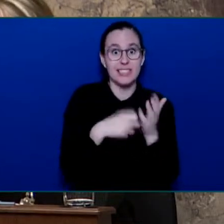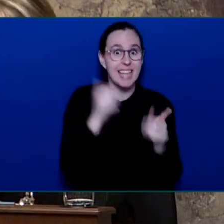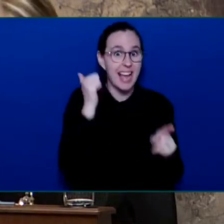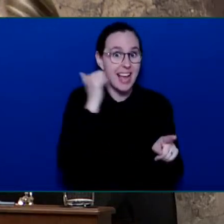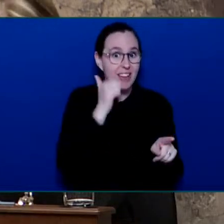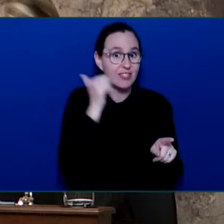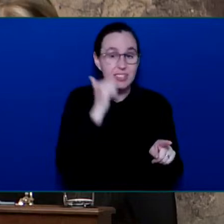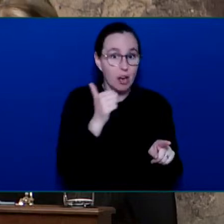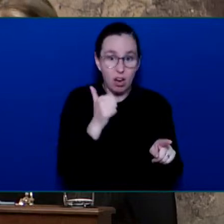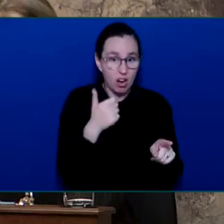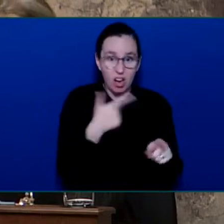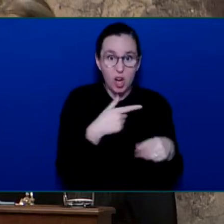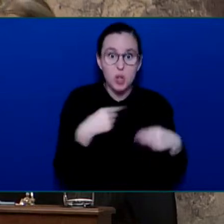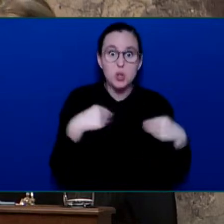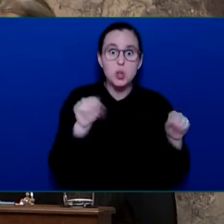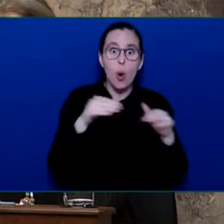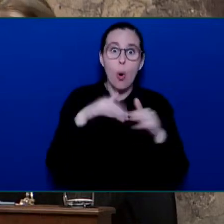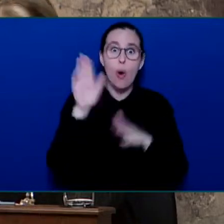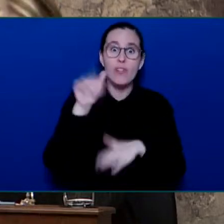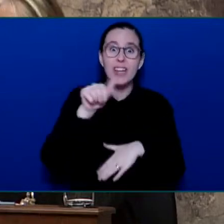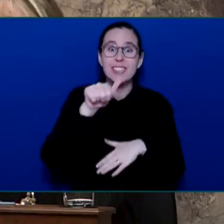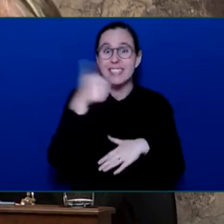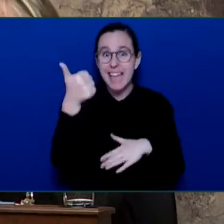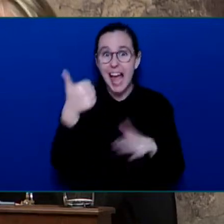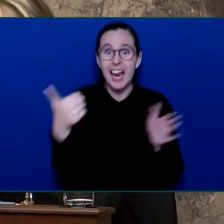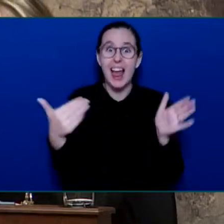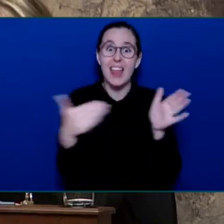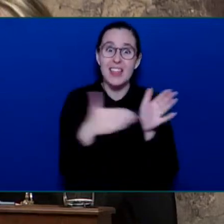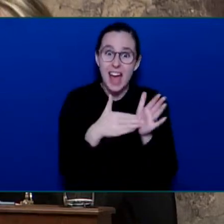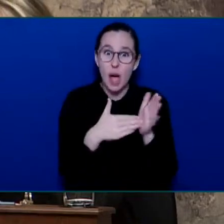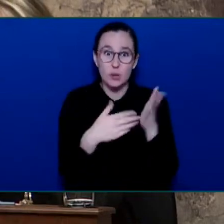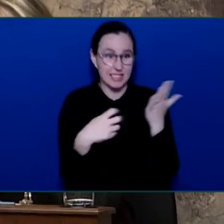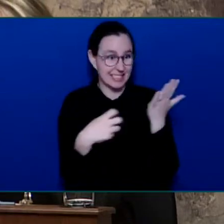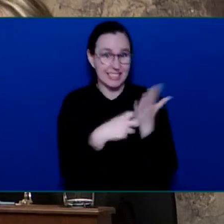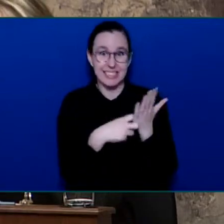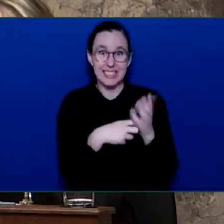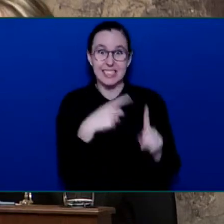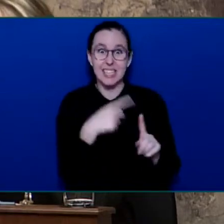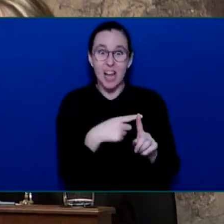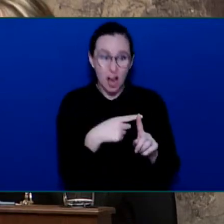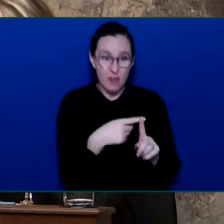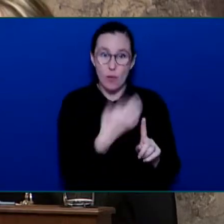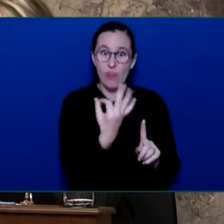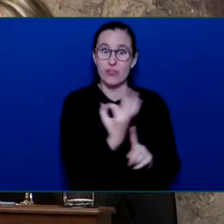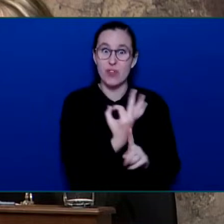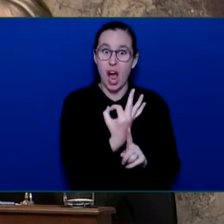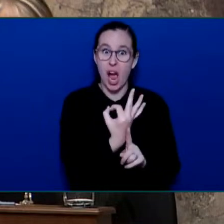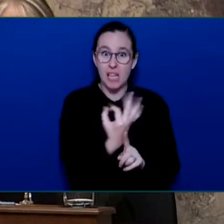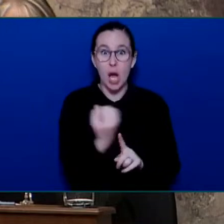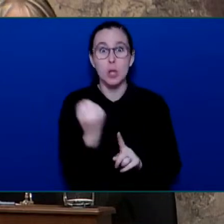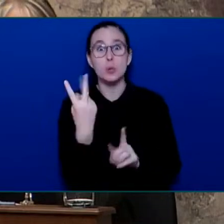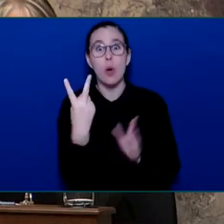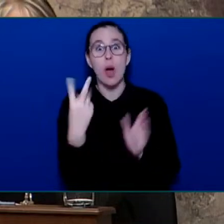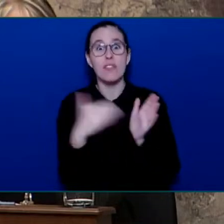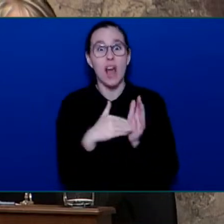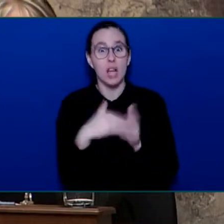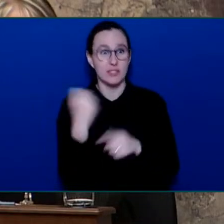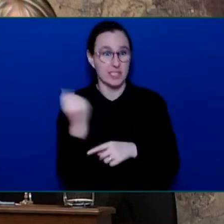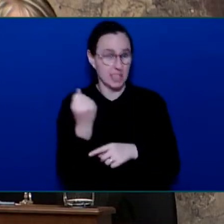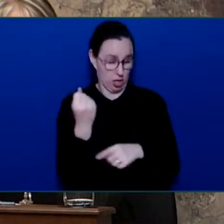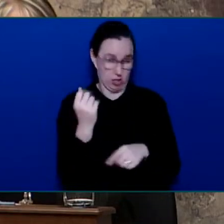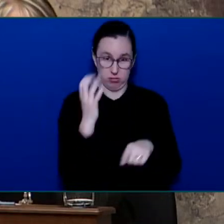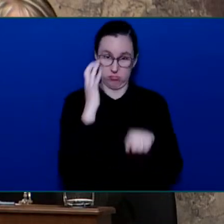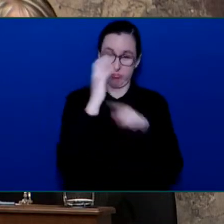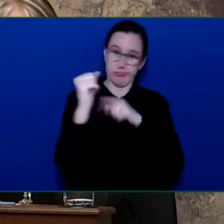night and over 12,000 tickets for Saturday. Local performers such as 5440, Warren Dean Flandes graced us with